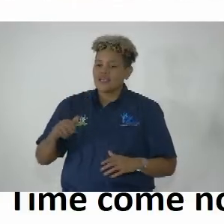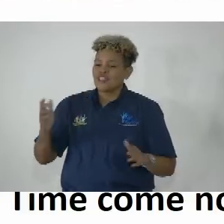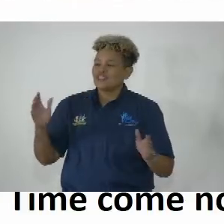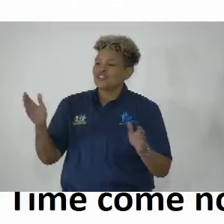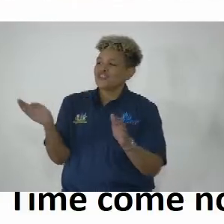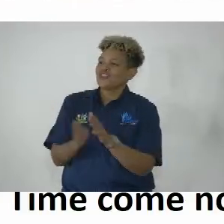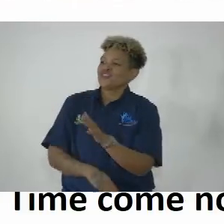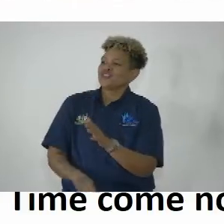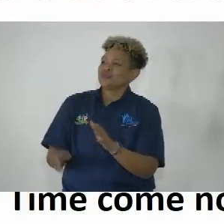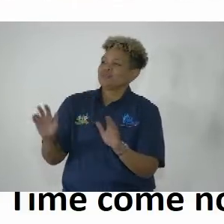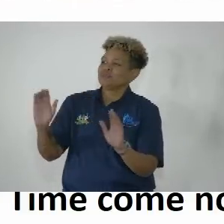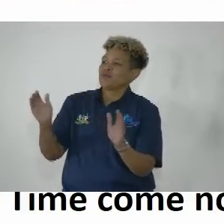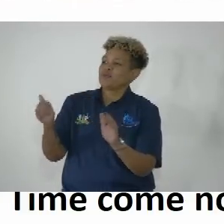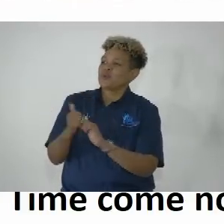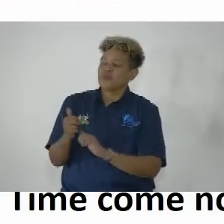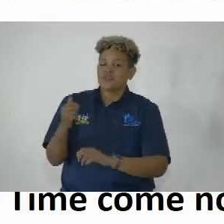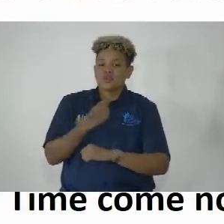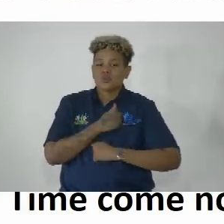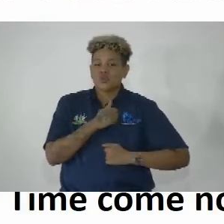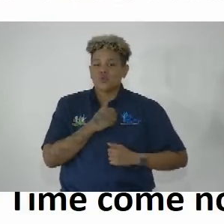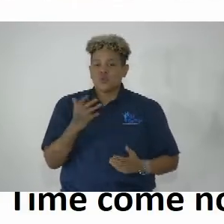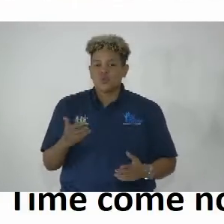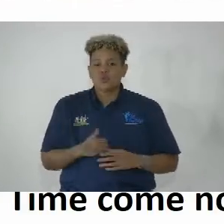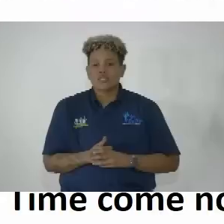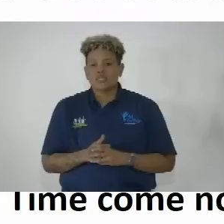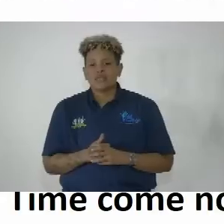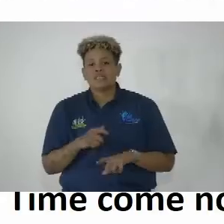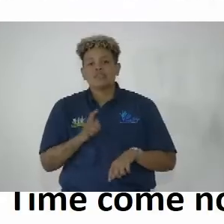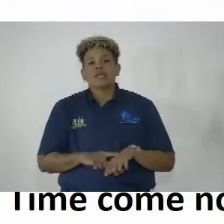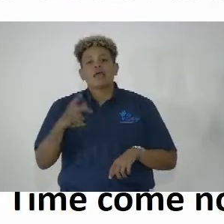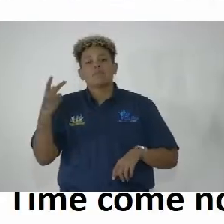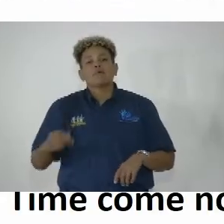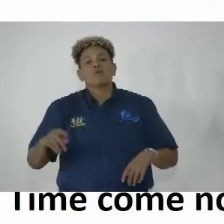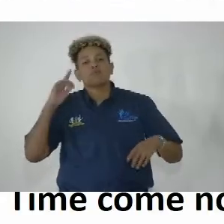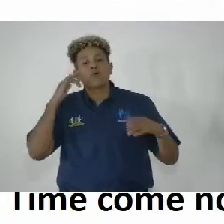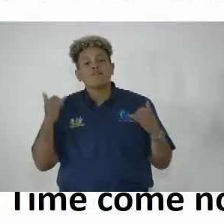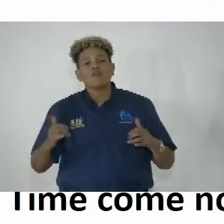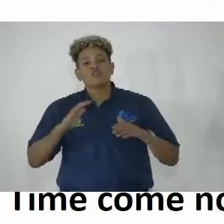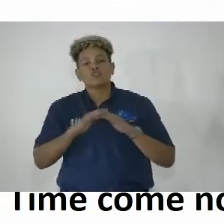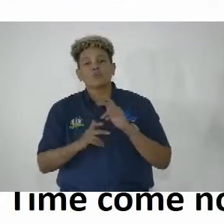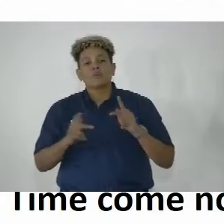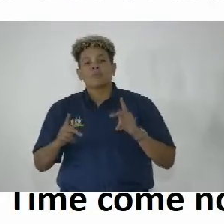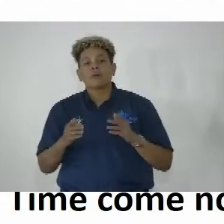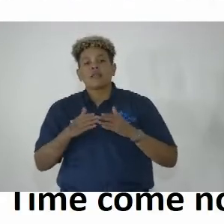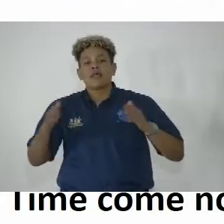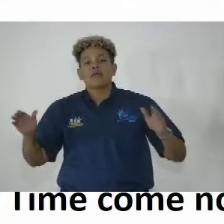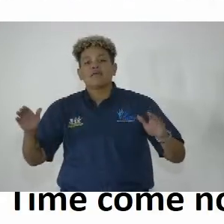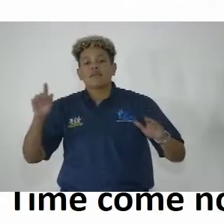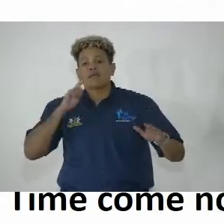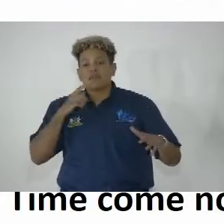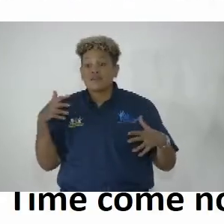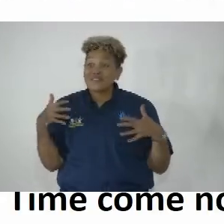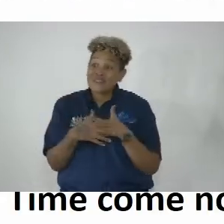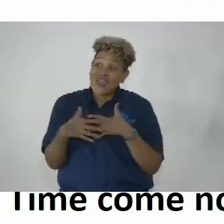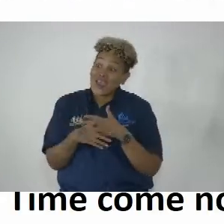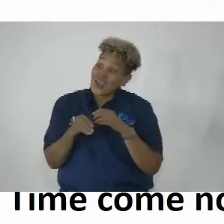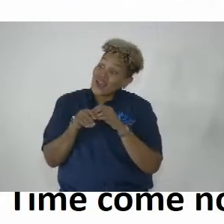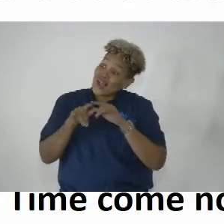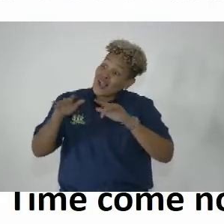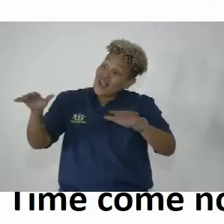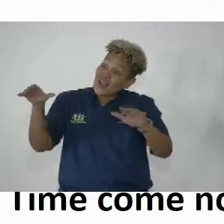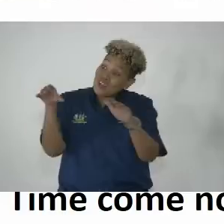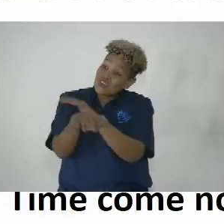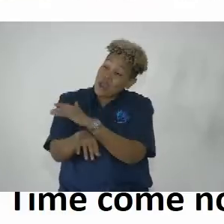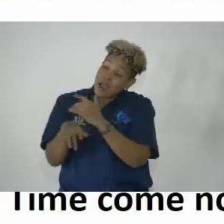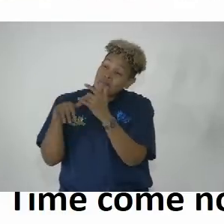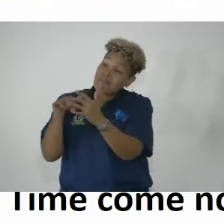Not a watered-down version of the army. And finally, time come now for the Jamaican people to be